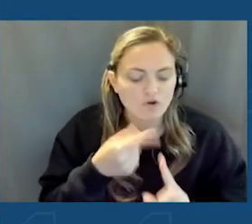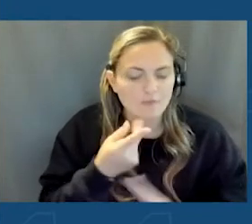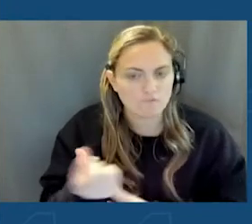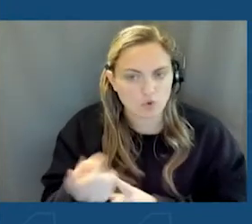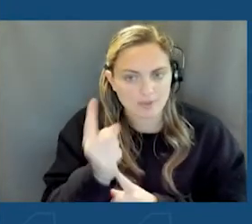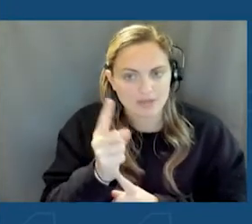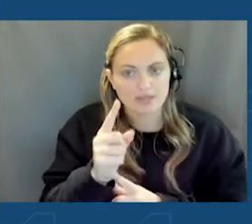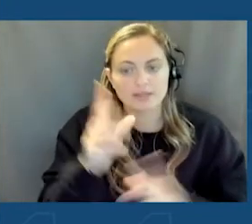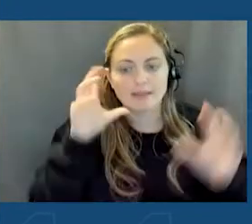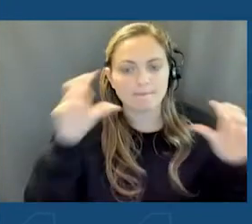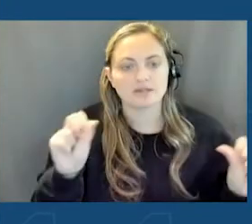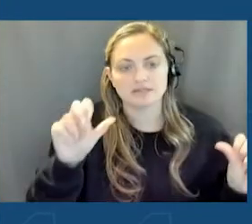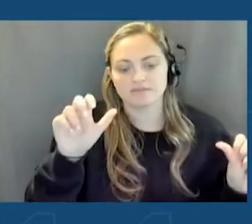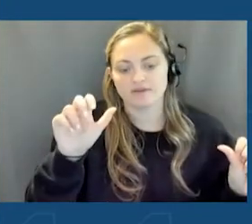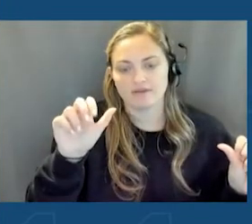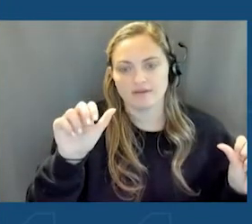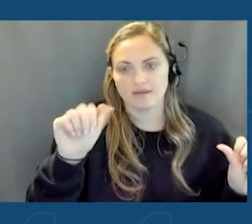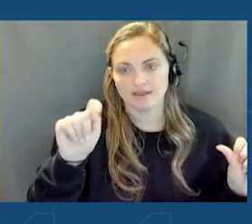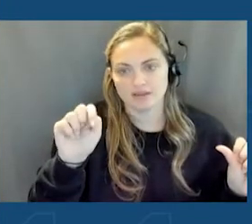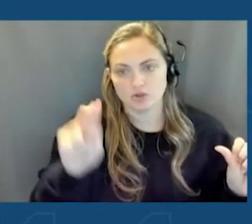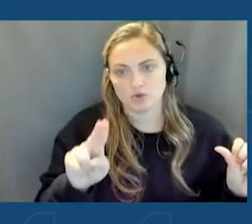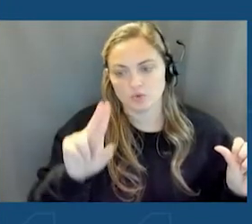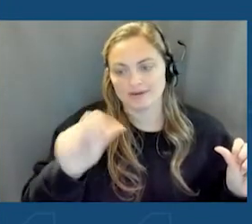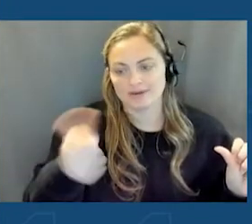ATU 1056, Mark Henry.